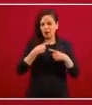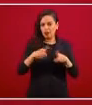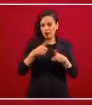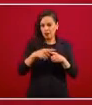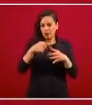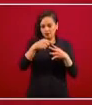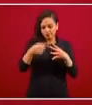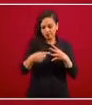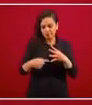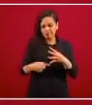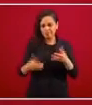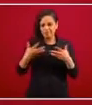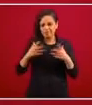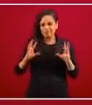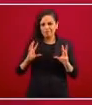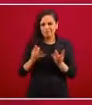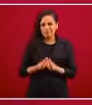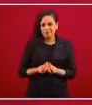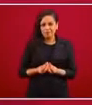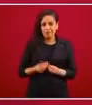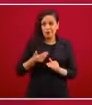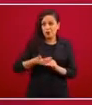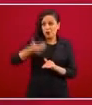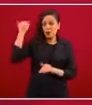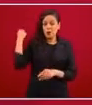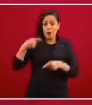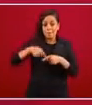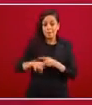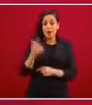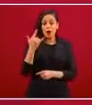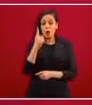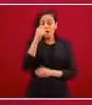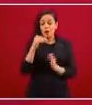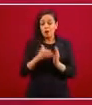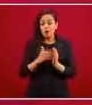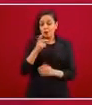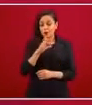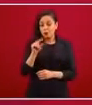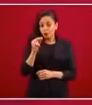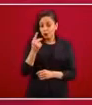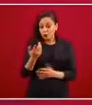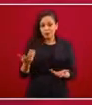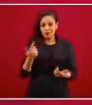This first document appeared in 1881, in July.